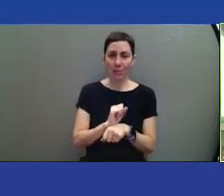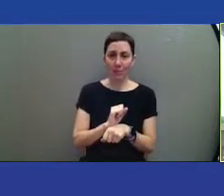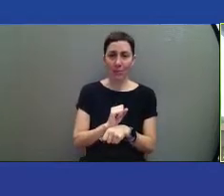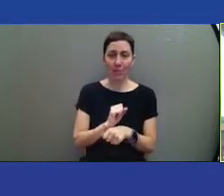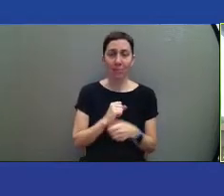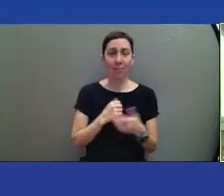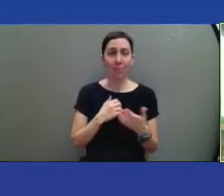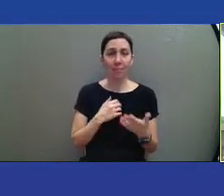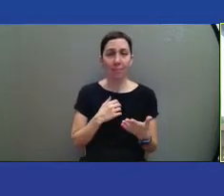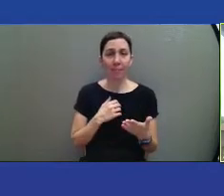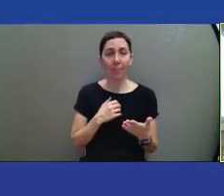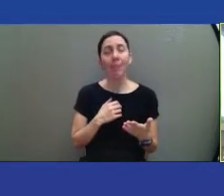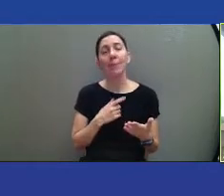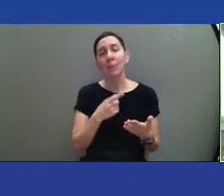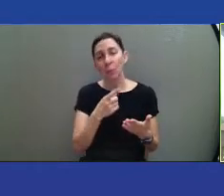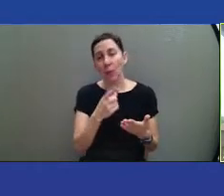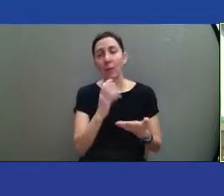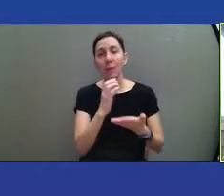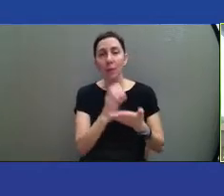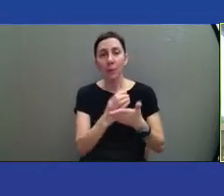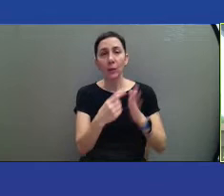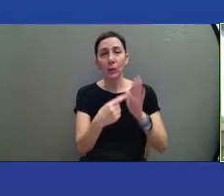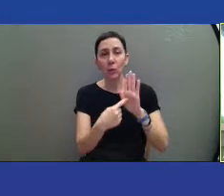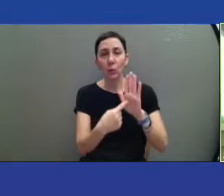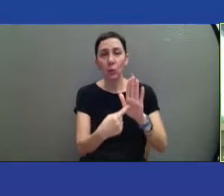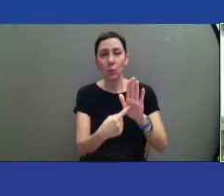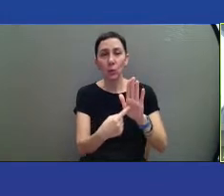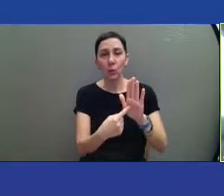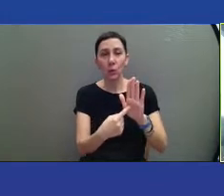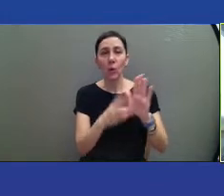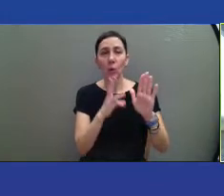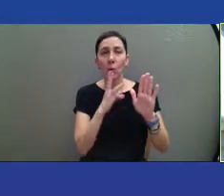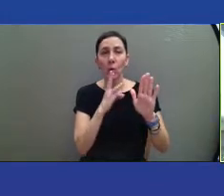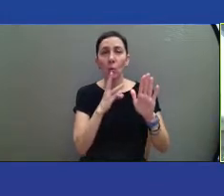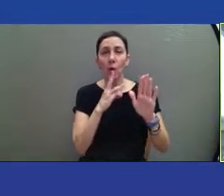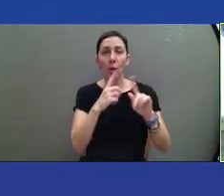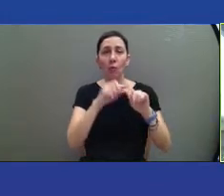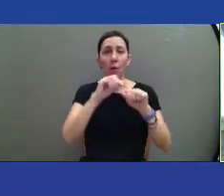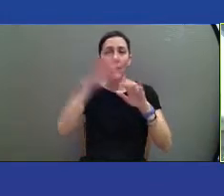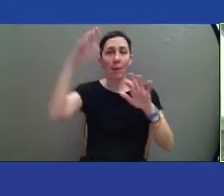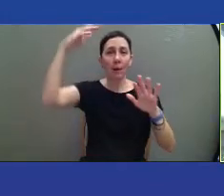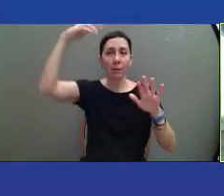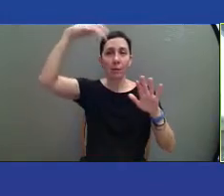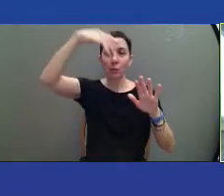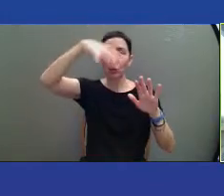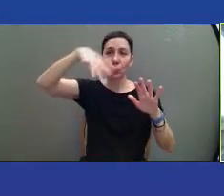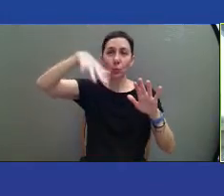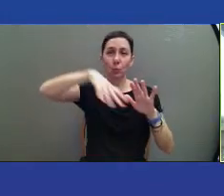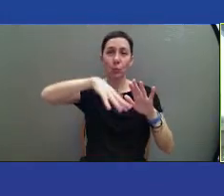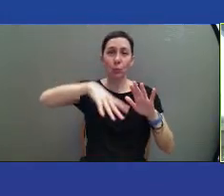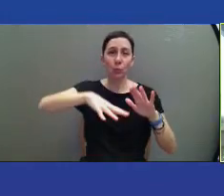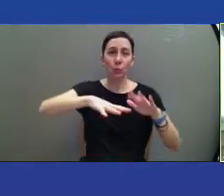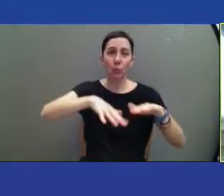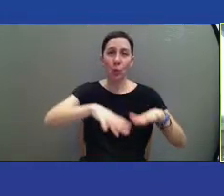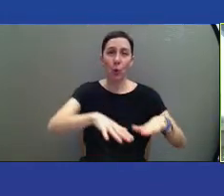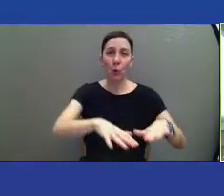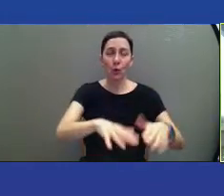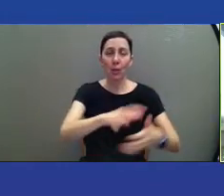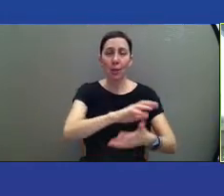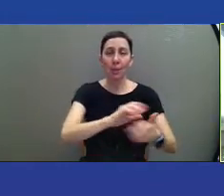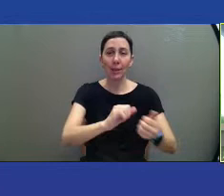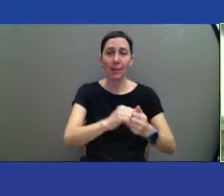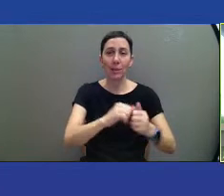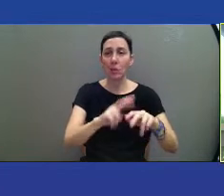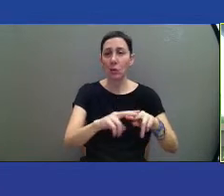there's in this diagram, you'll see the water that comes down into the ocean and mixes with the salt water.